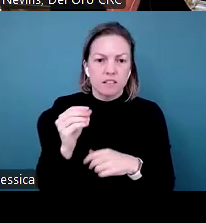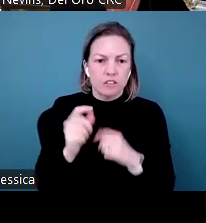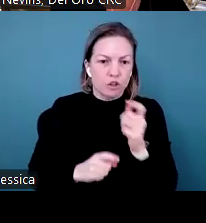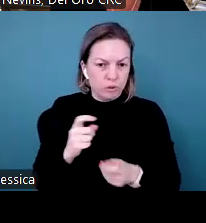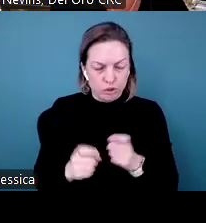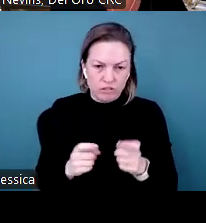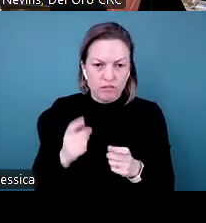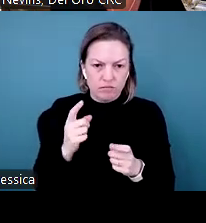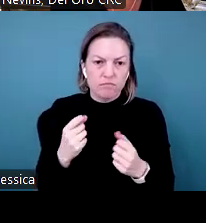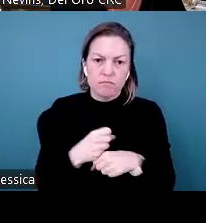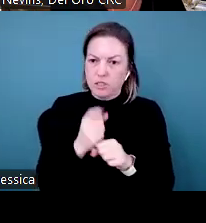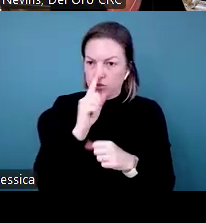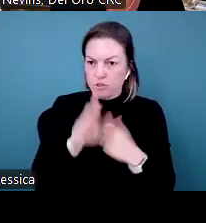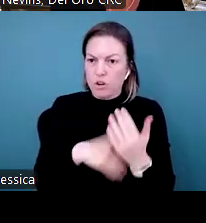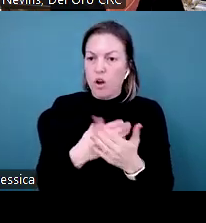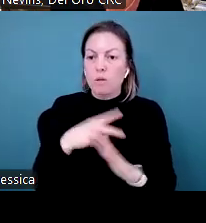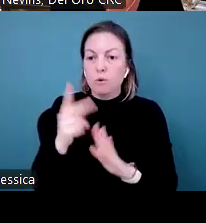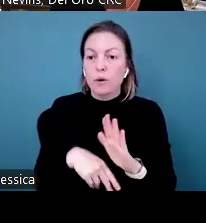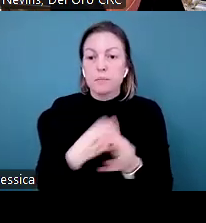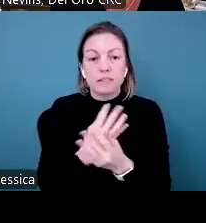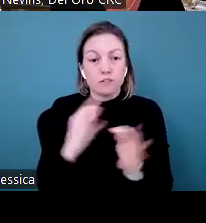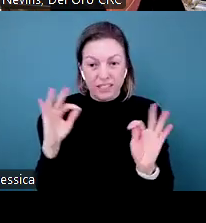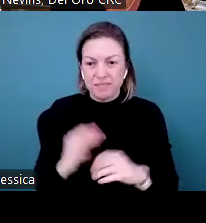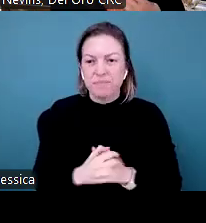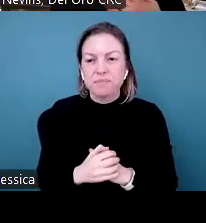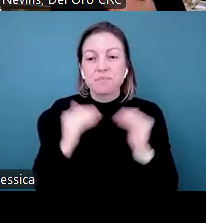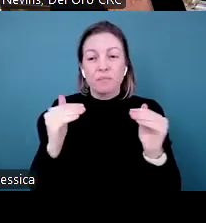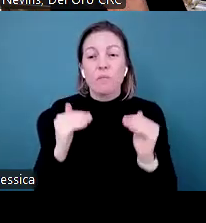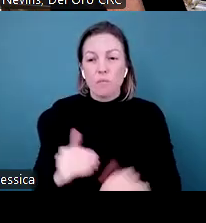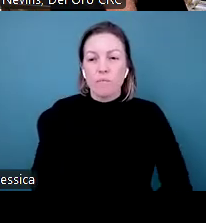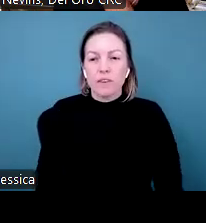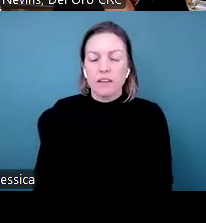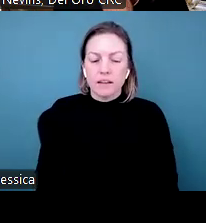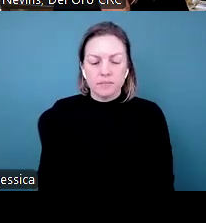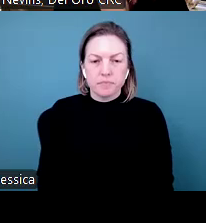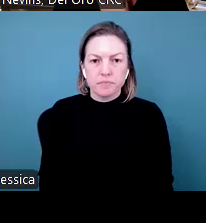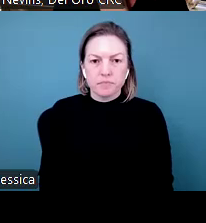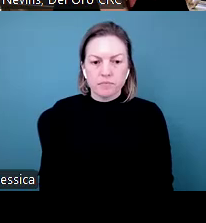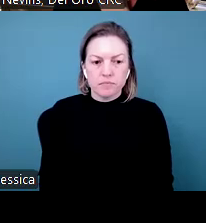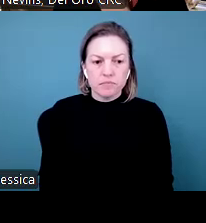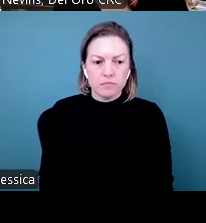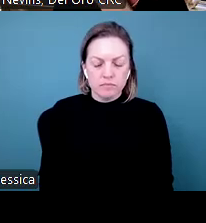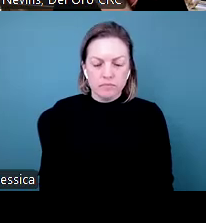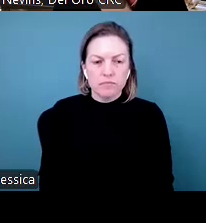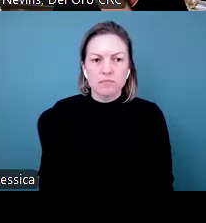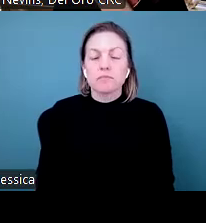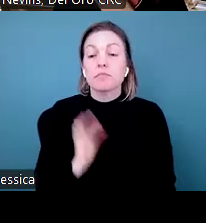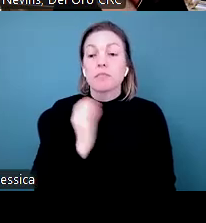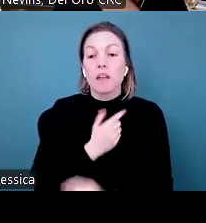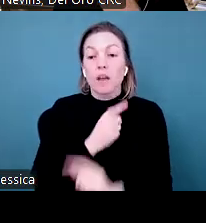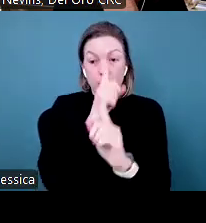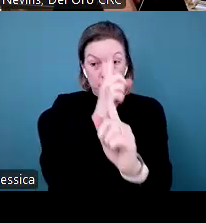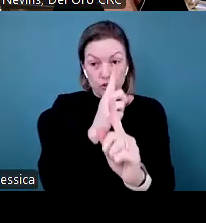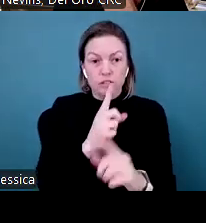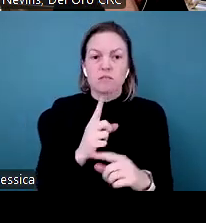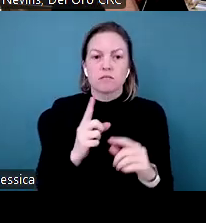services free to family caregivers. If we could go to the next slide. Our mission is honestly